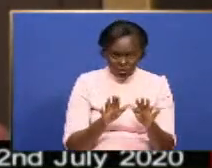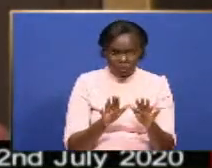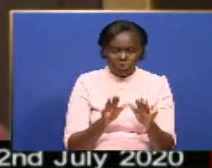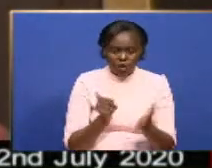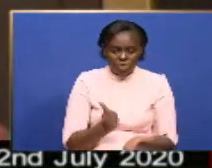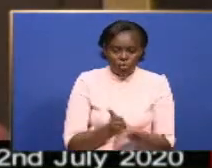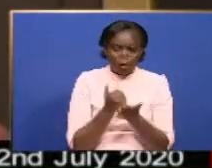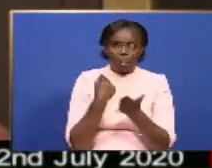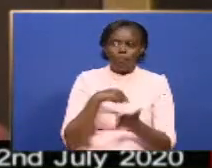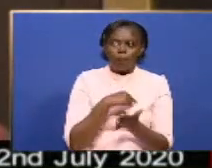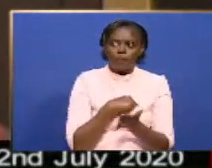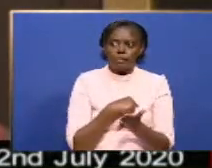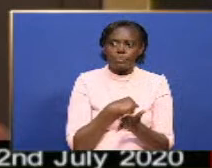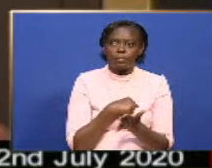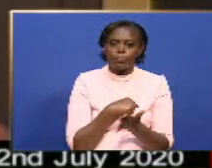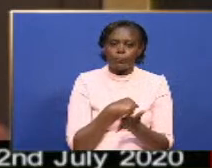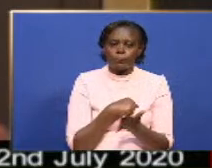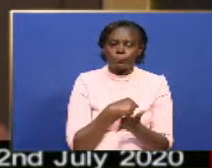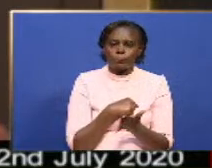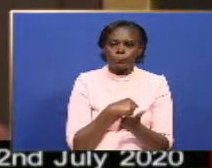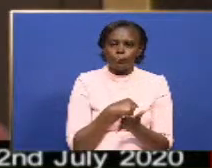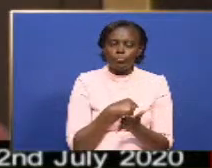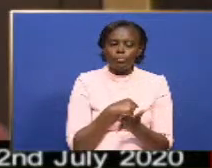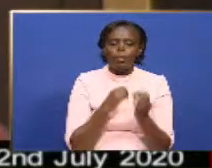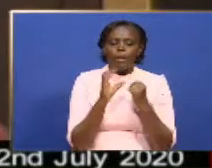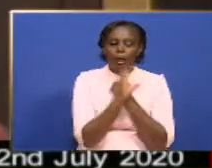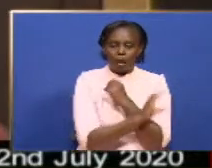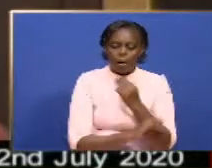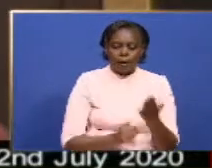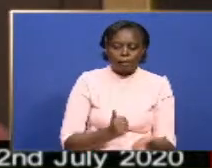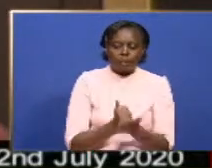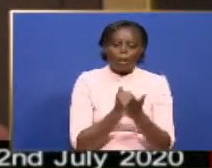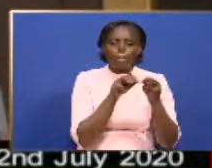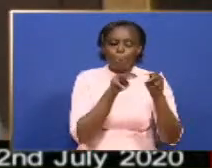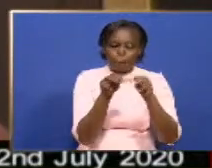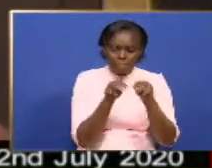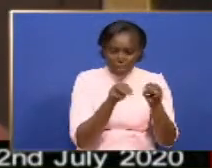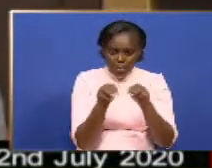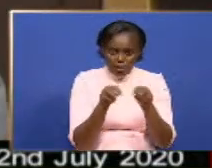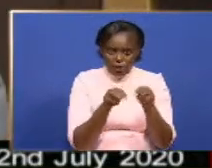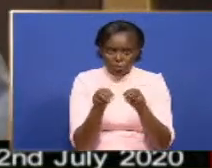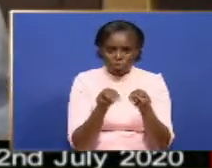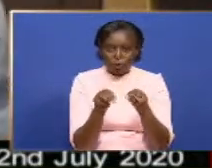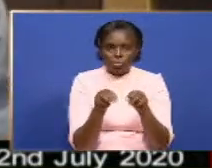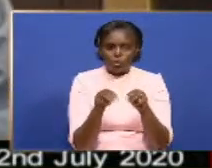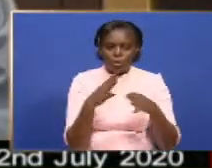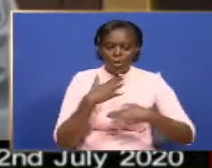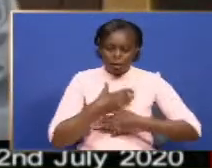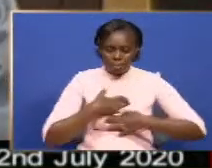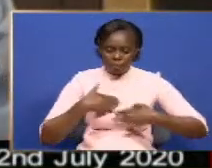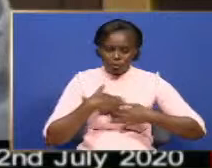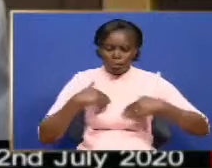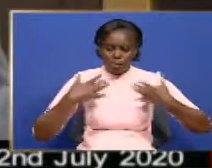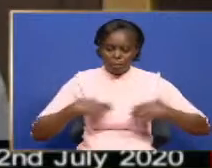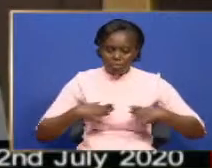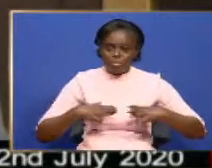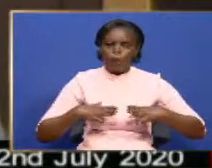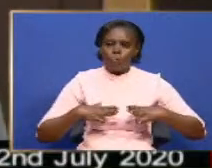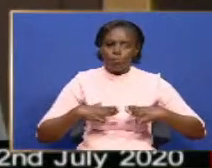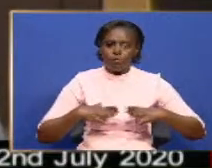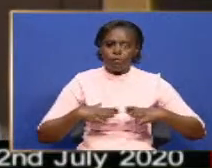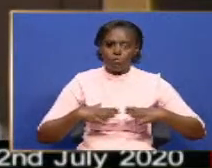helping us, the country, manage the refugees in terms of